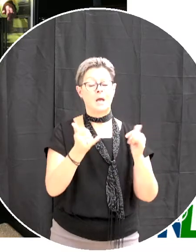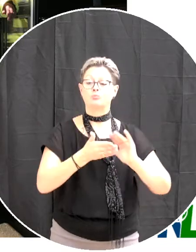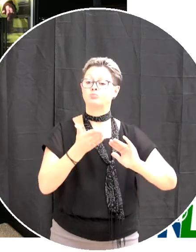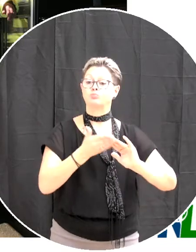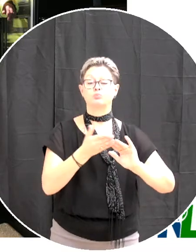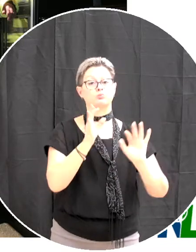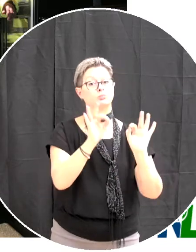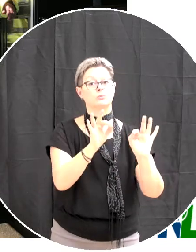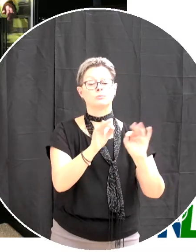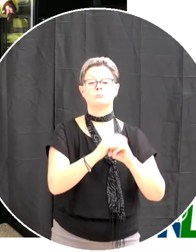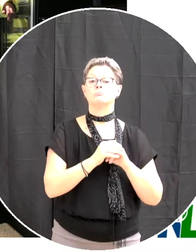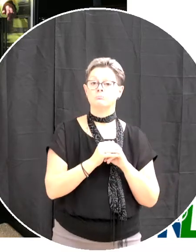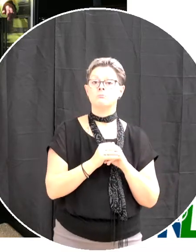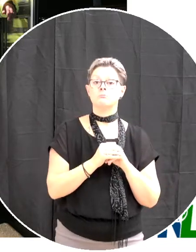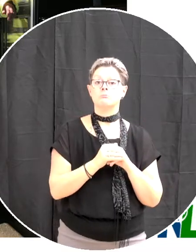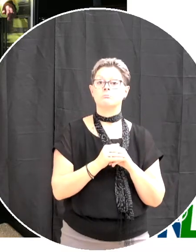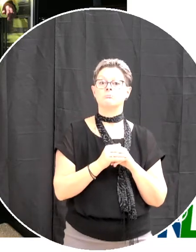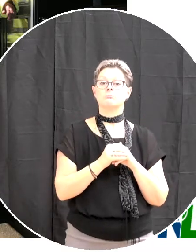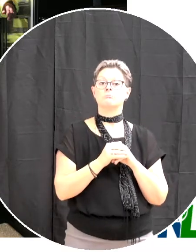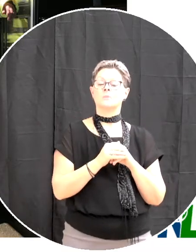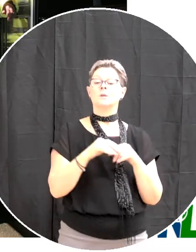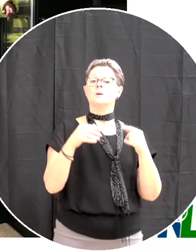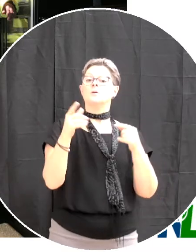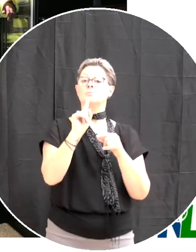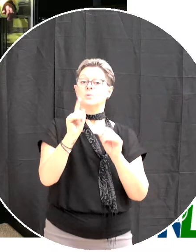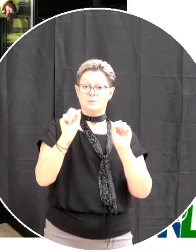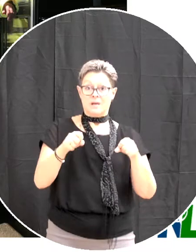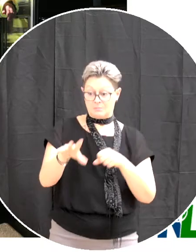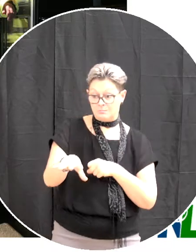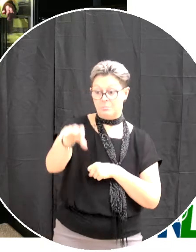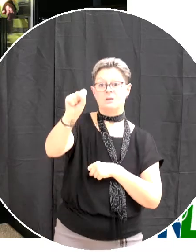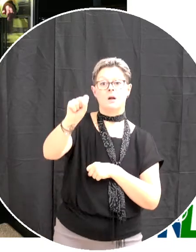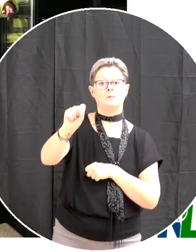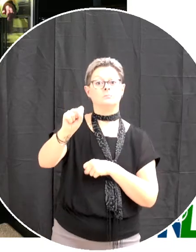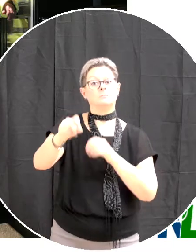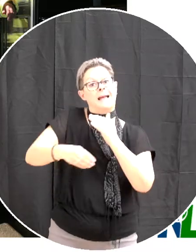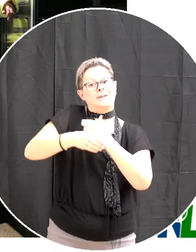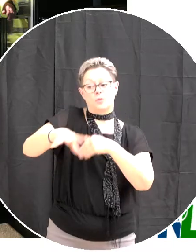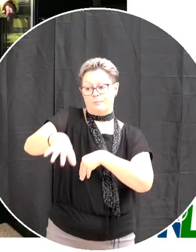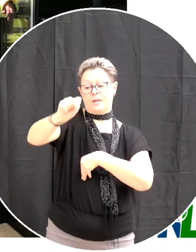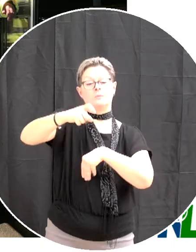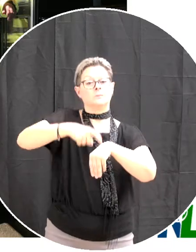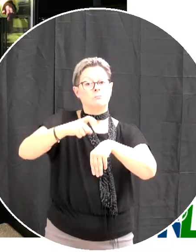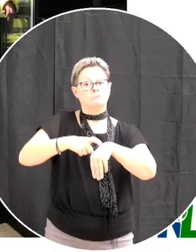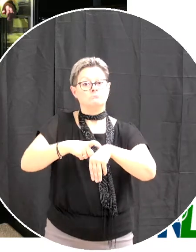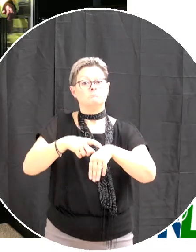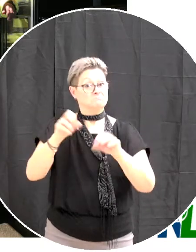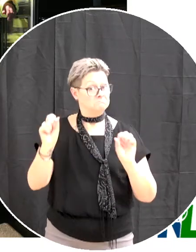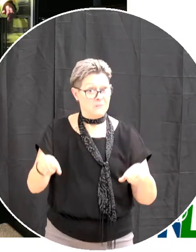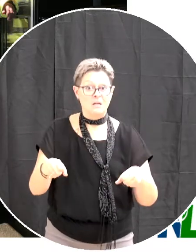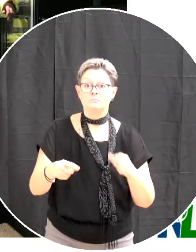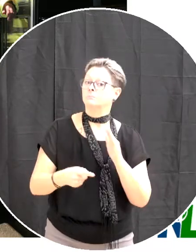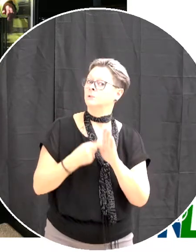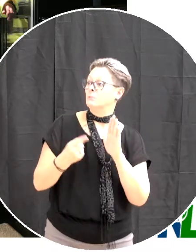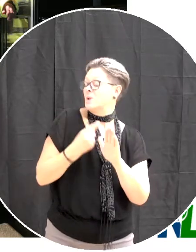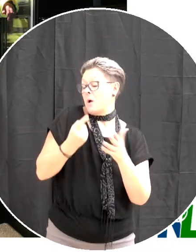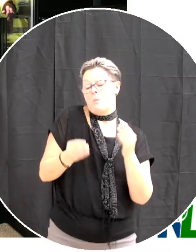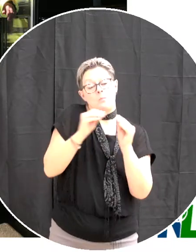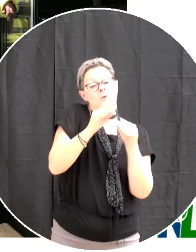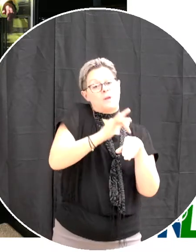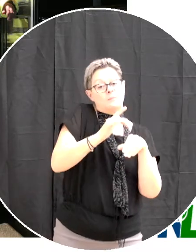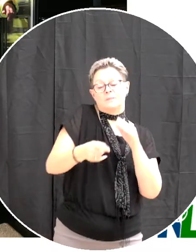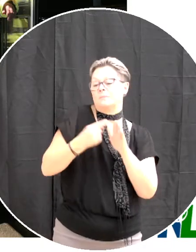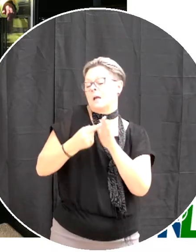courtesy seating where we can, where available. It is a little bit different than last year. Some cases there's more available, some cases